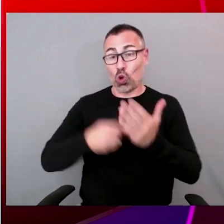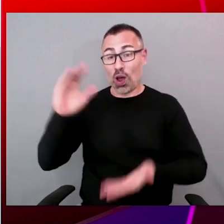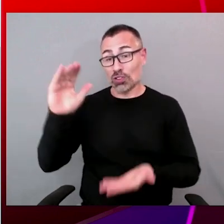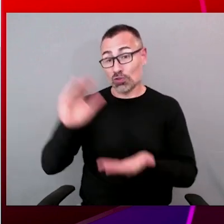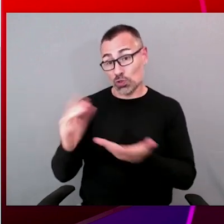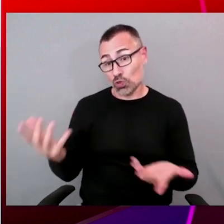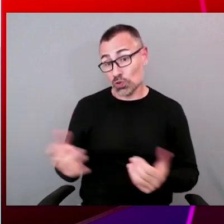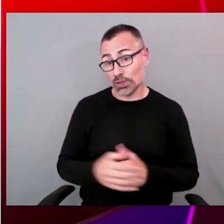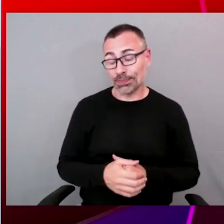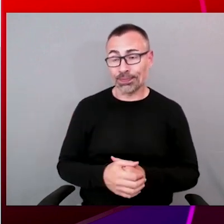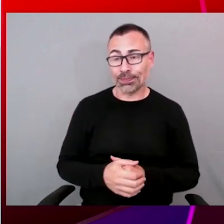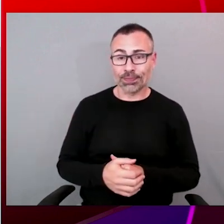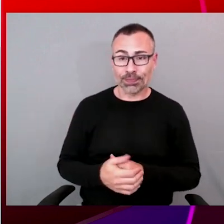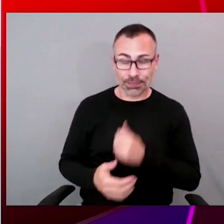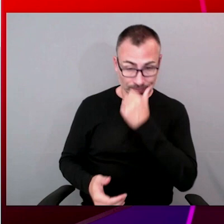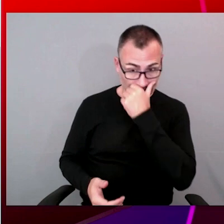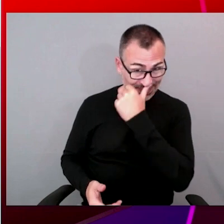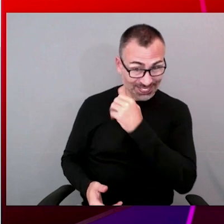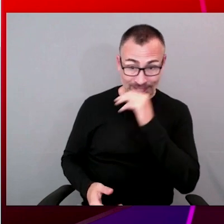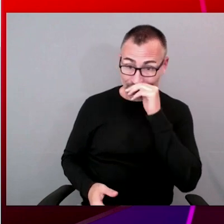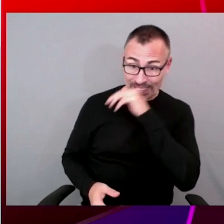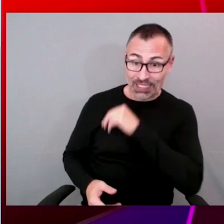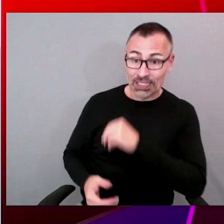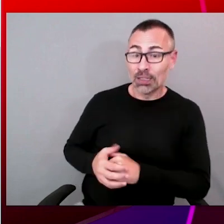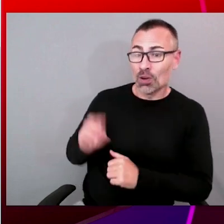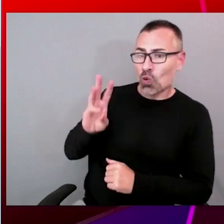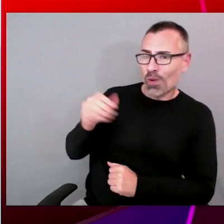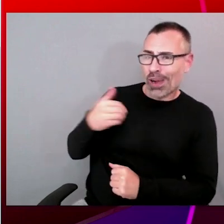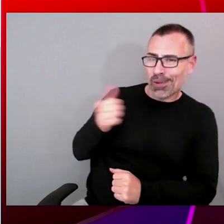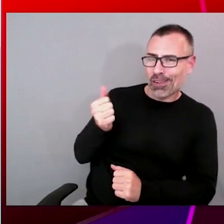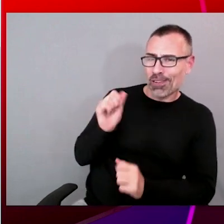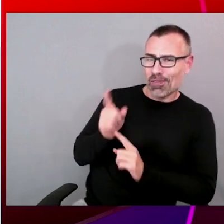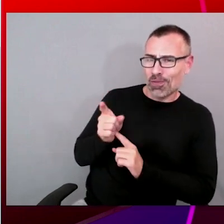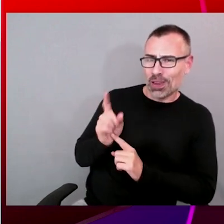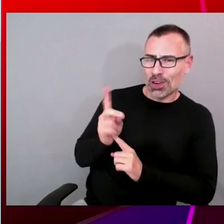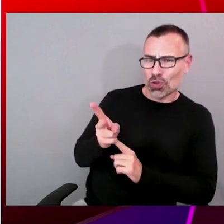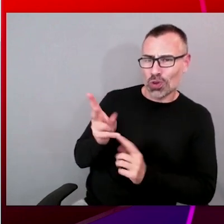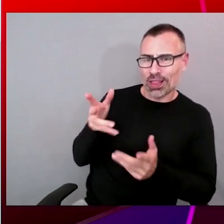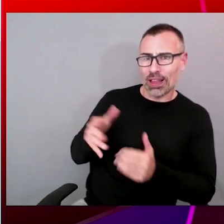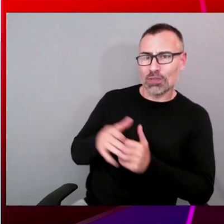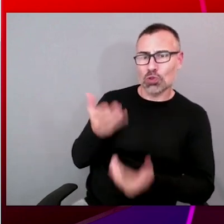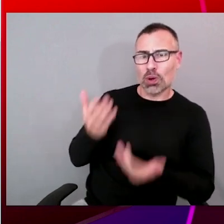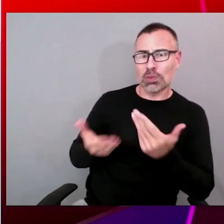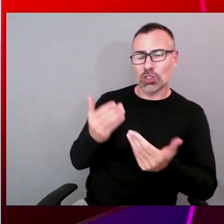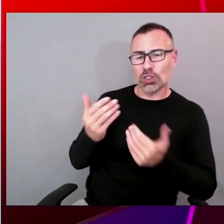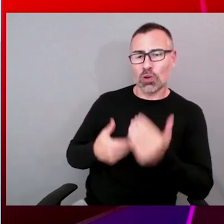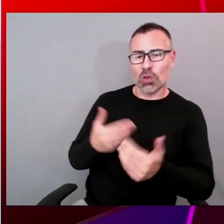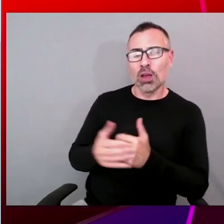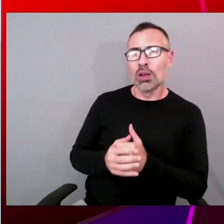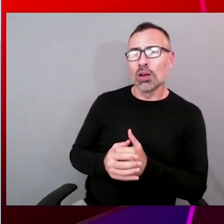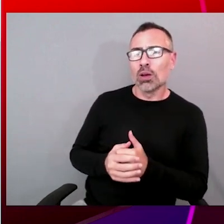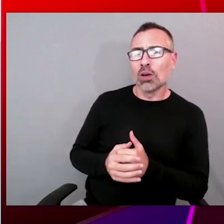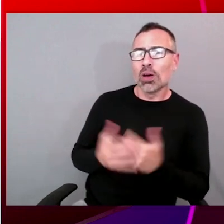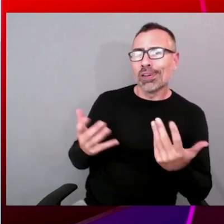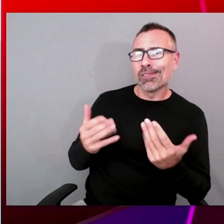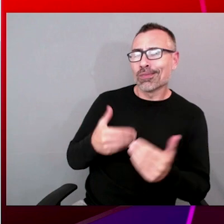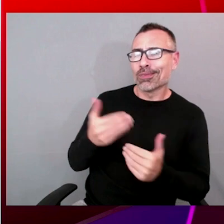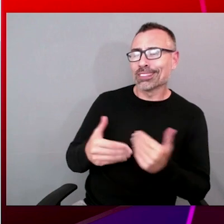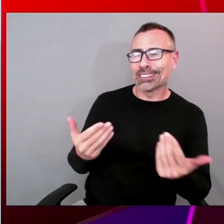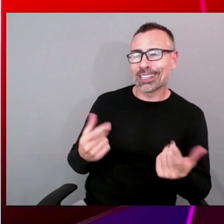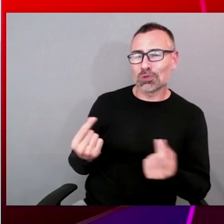So we have a couple of minutes left, so we probably should move along in this. What's the next step that we'll